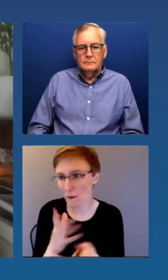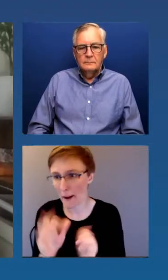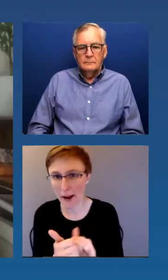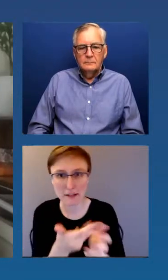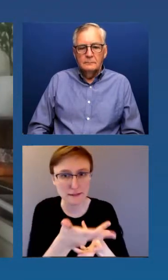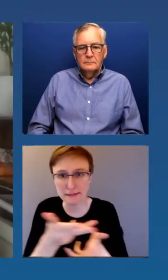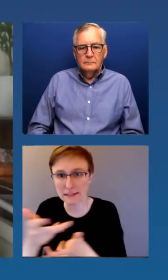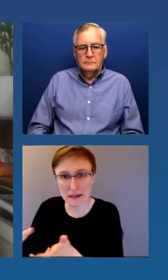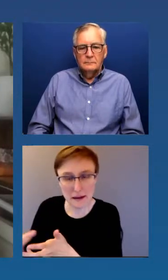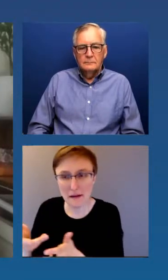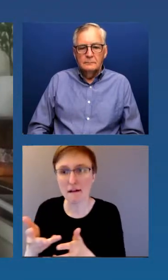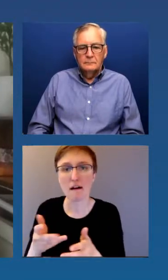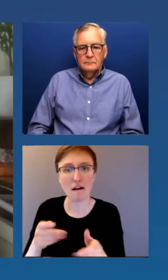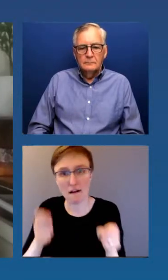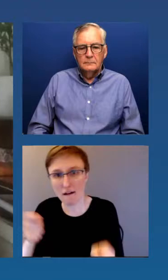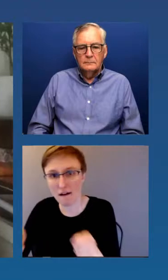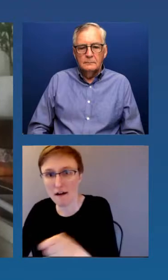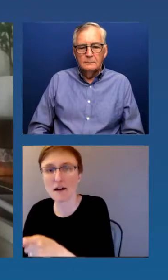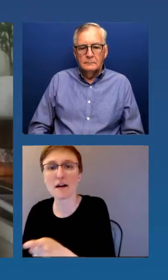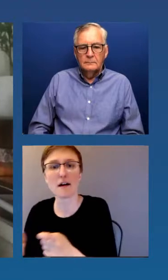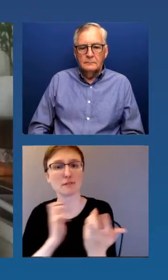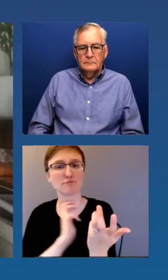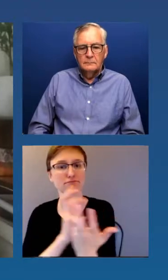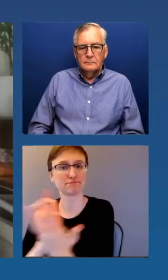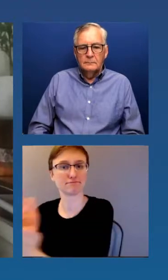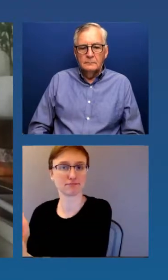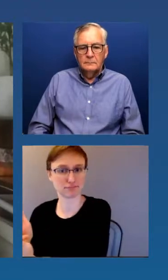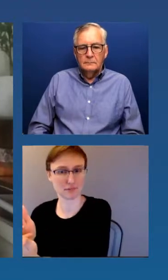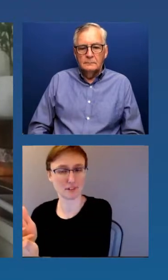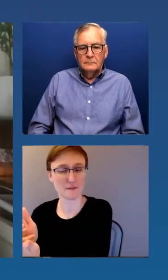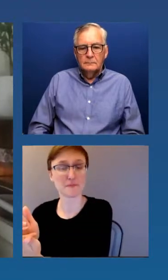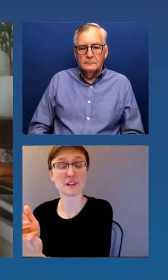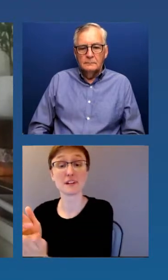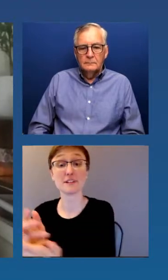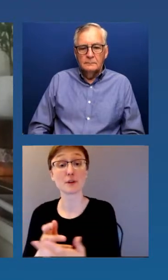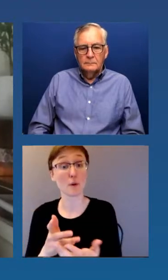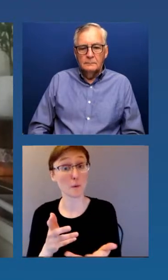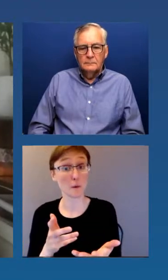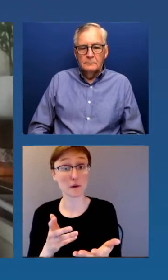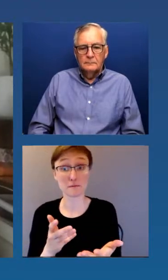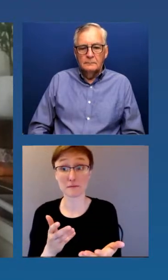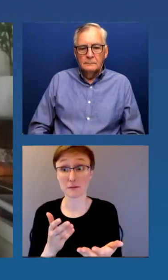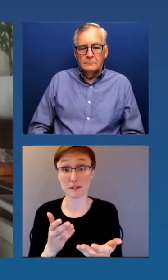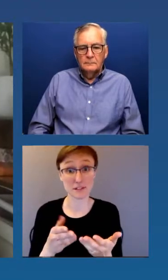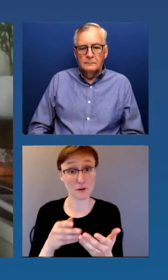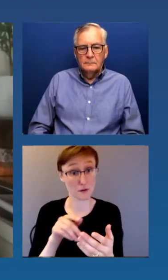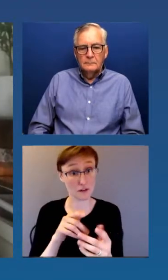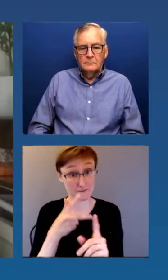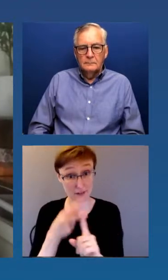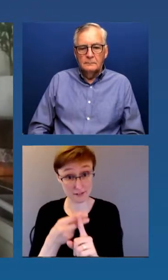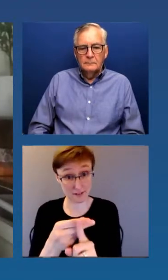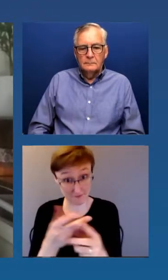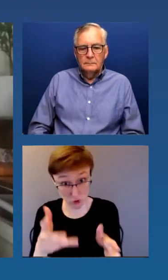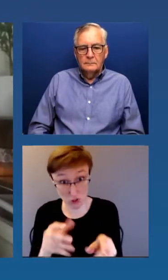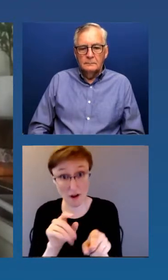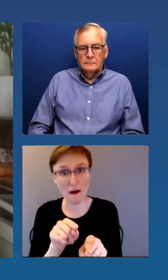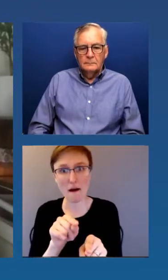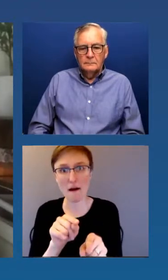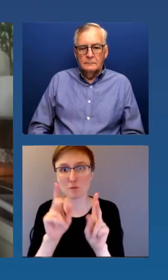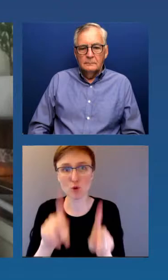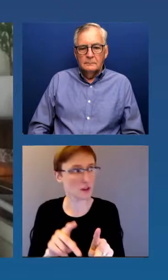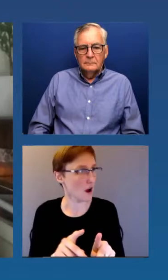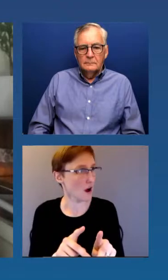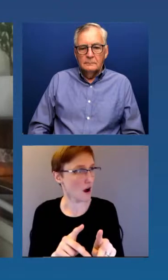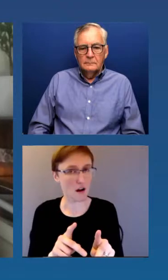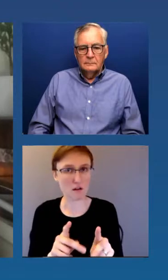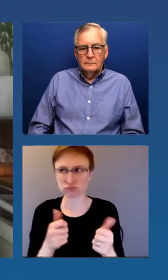huge difference in being able to reach communities who would then go back to their community members and say, hey, this was okay, or I knew somebody